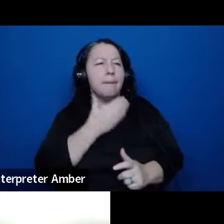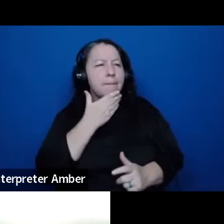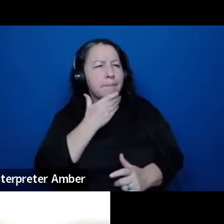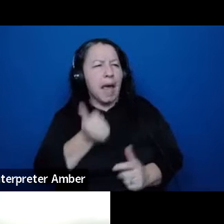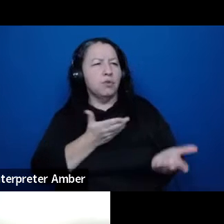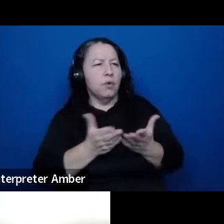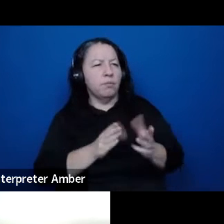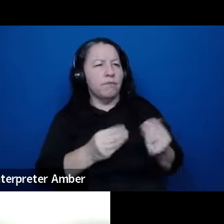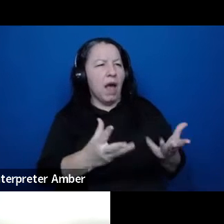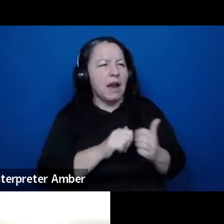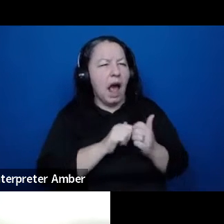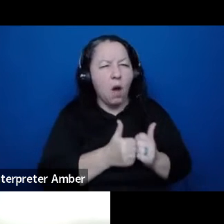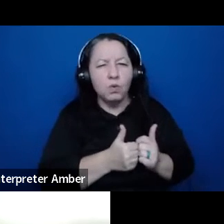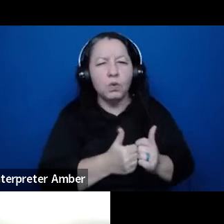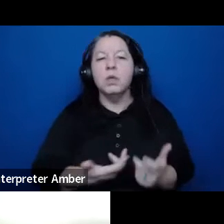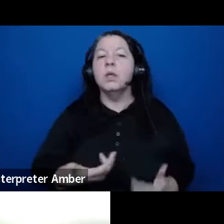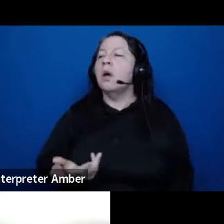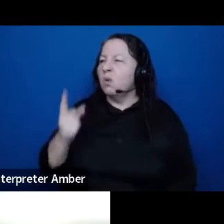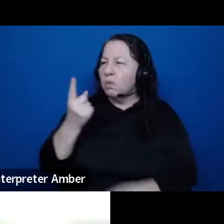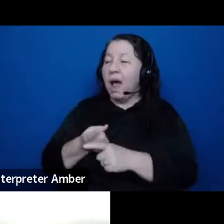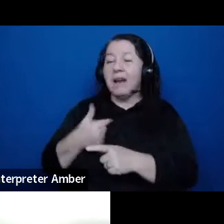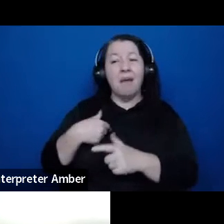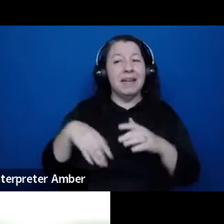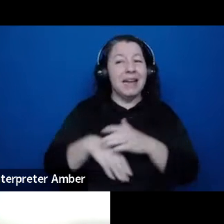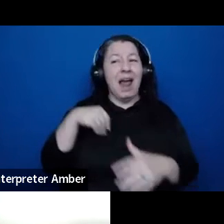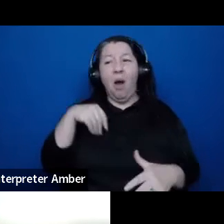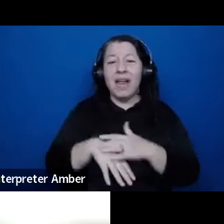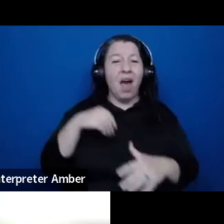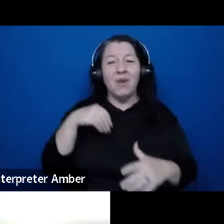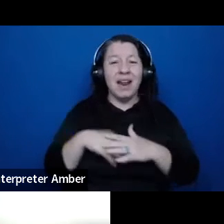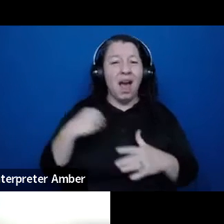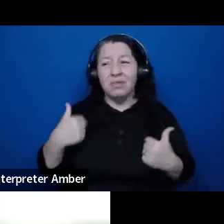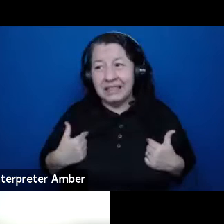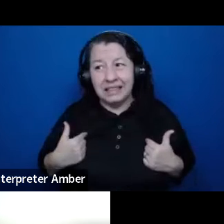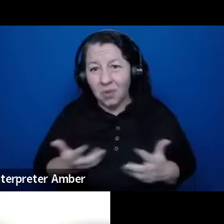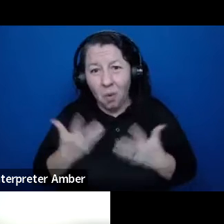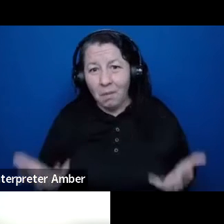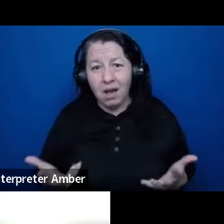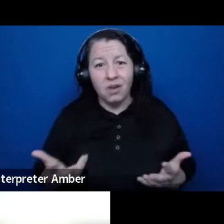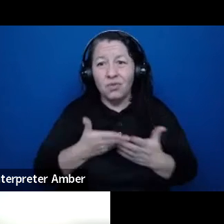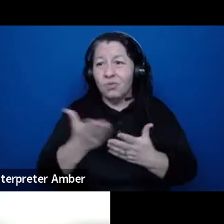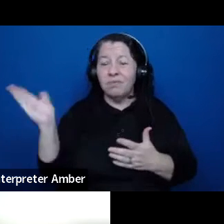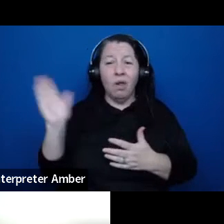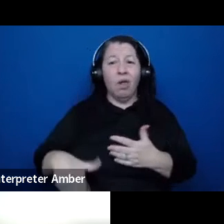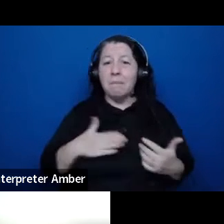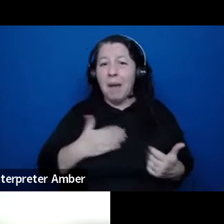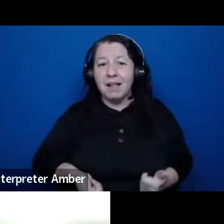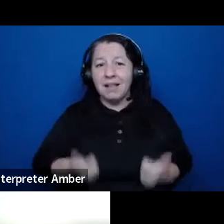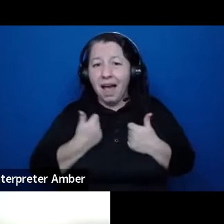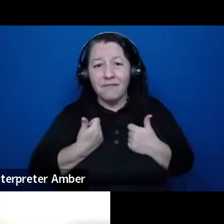Right. I mean, because I've been in and out of facilities so much throughout my life, and I've seen